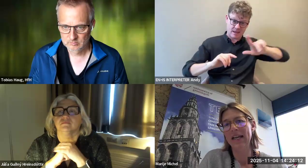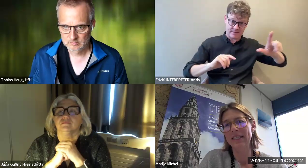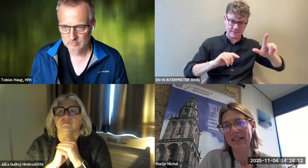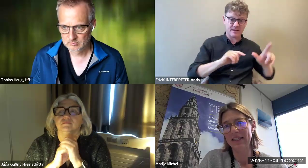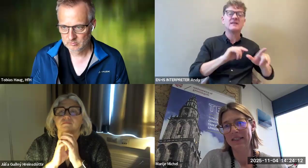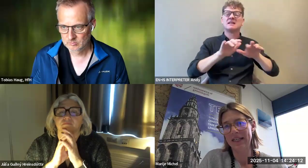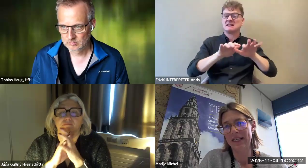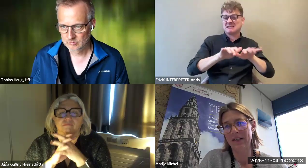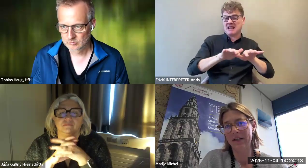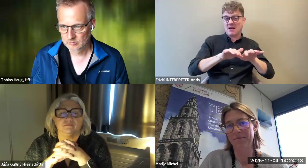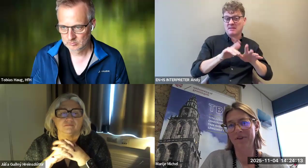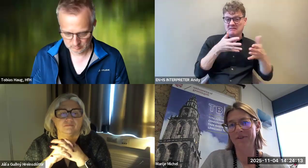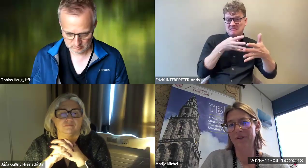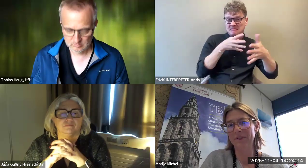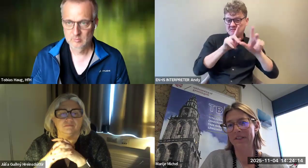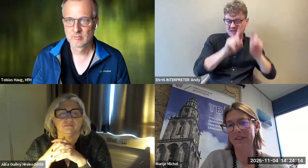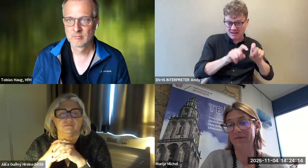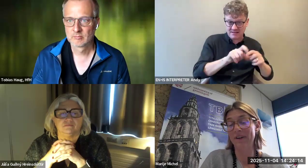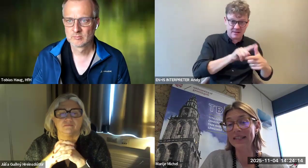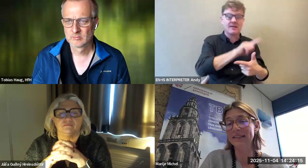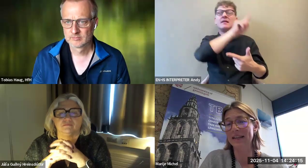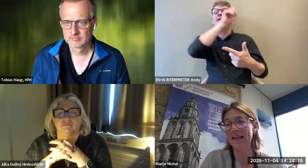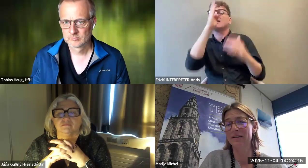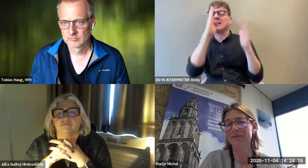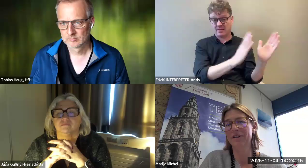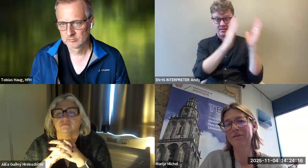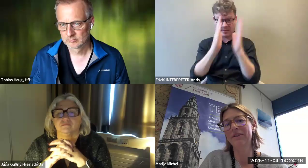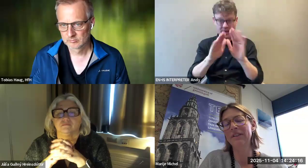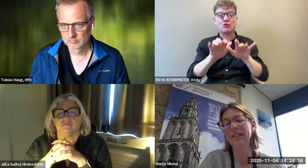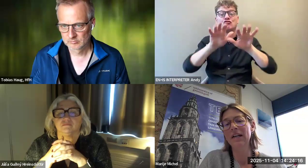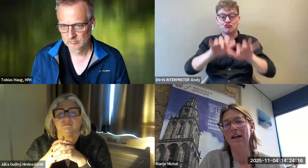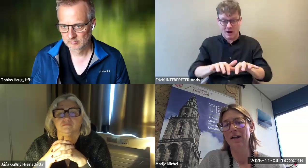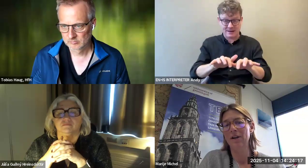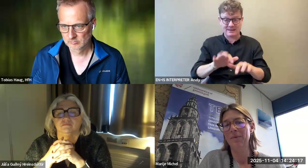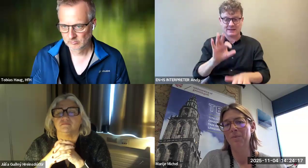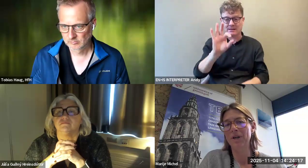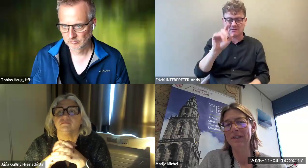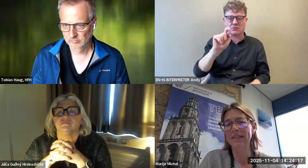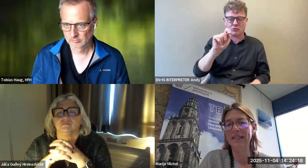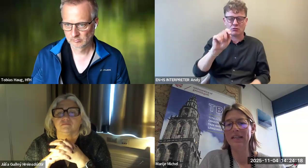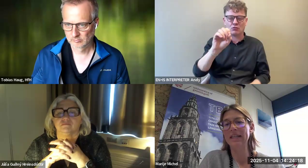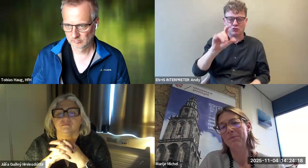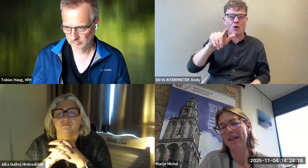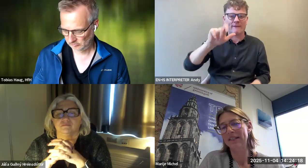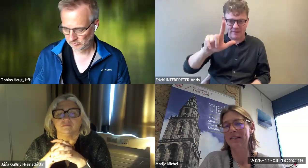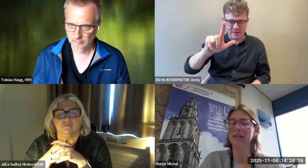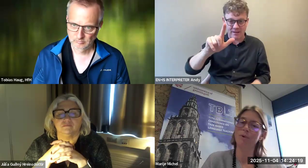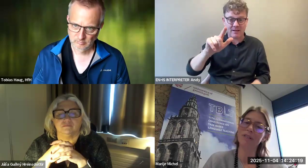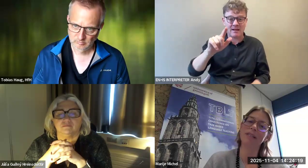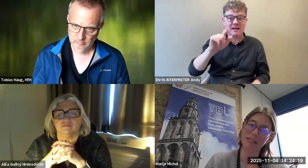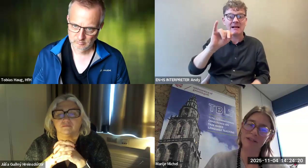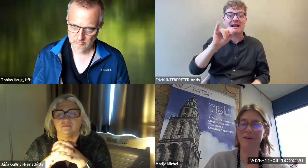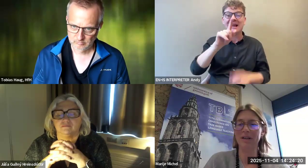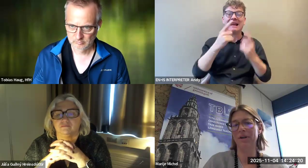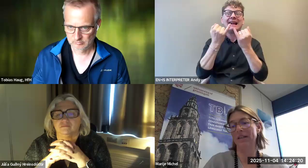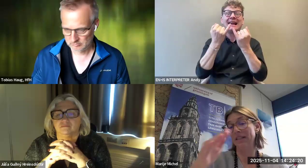test. And then they performed the writing task of TOEFL, once the independent and